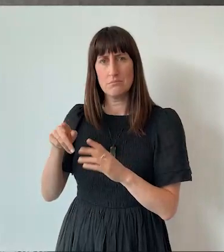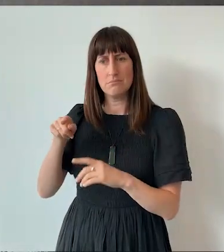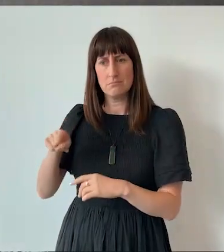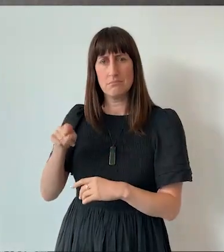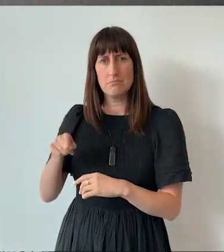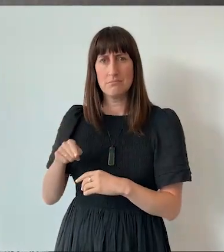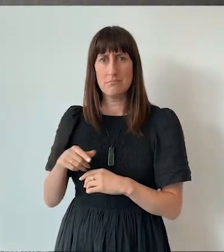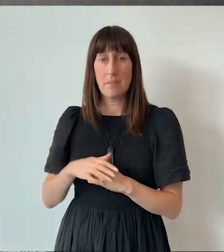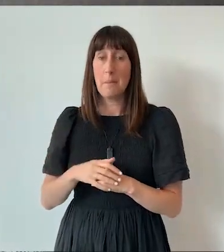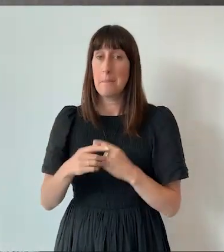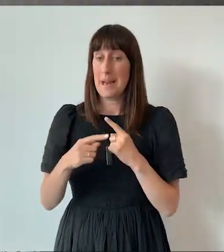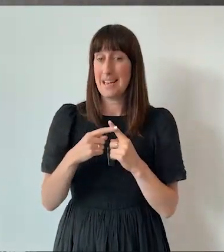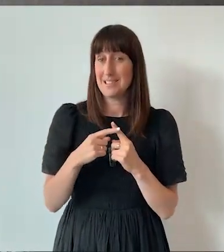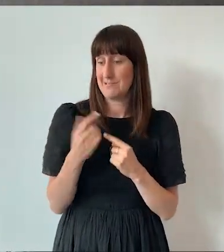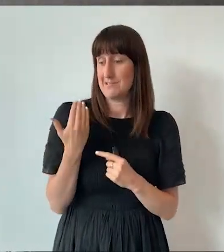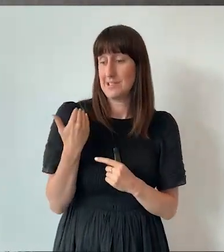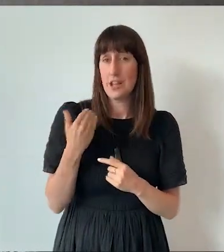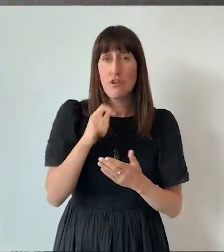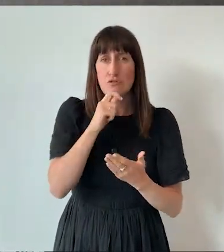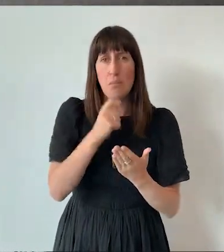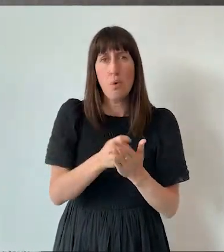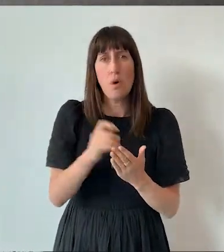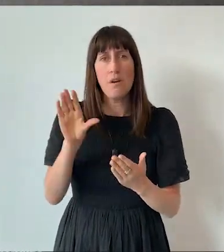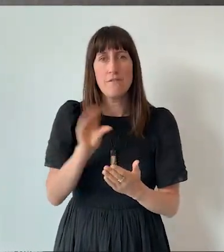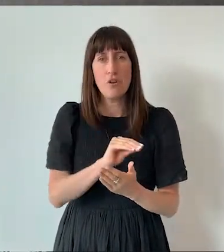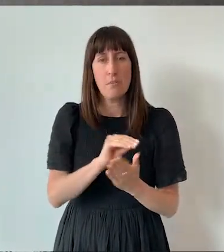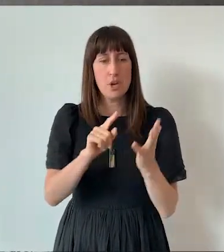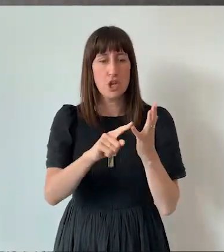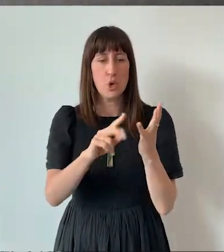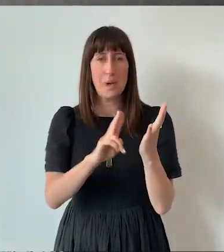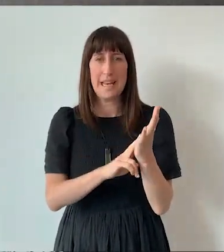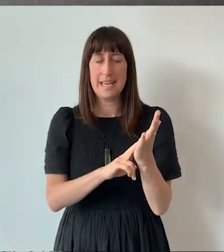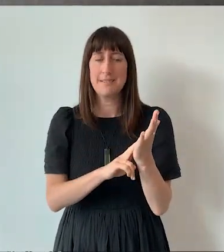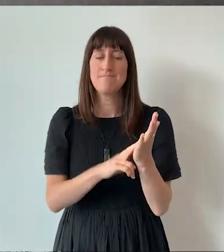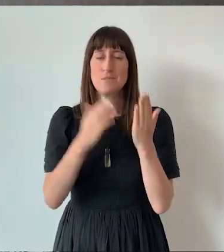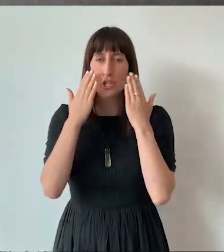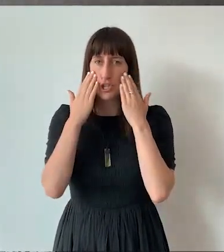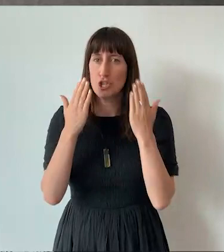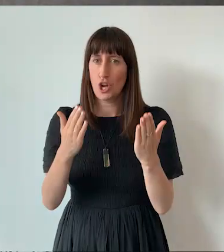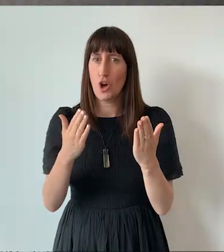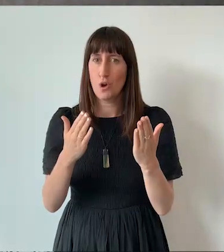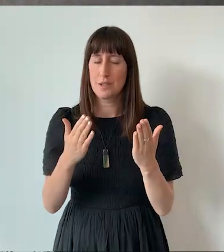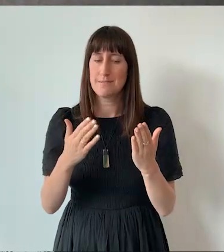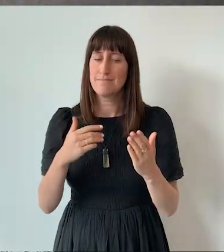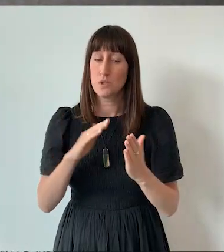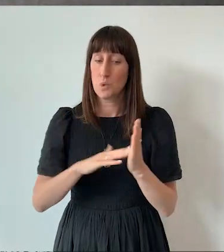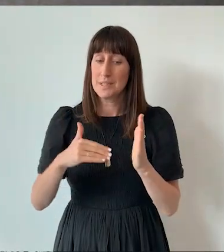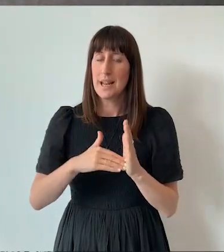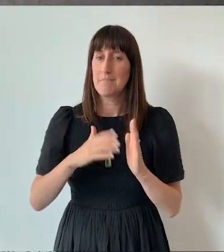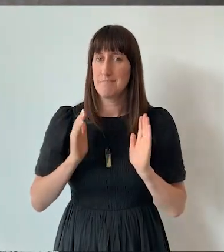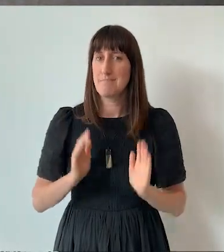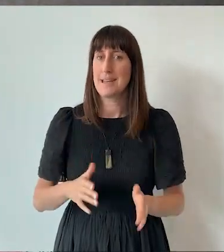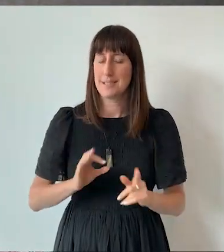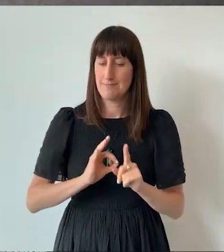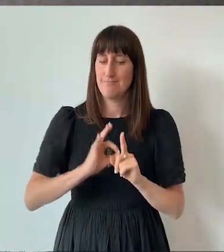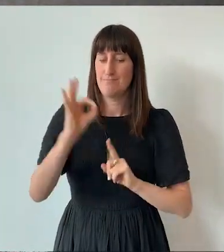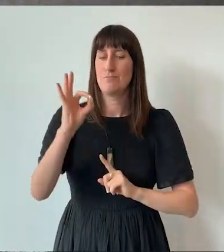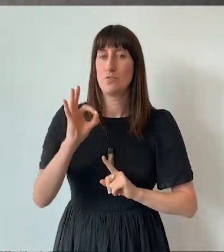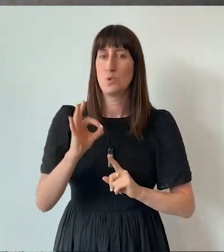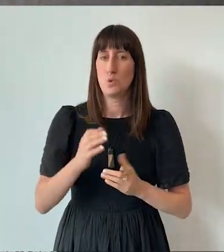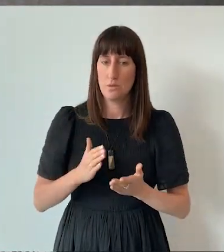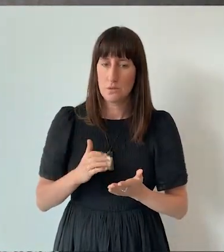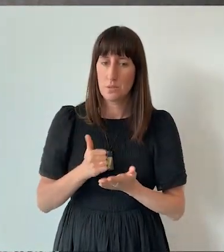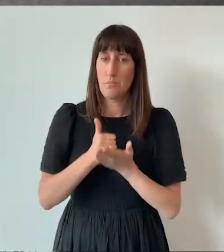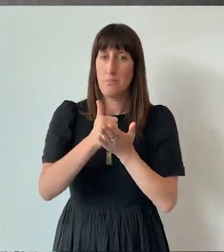highlights what Aotearoa needs to do to better uphold the rights of disabled people. With